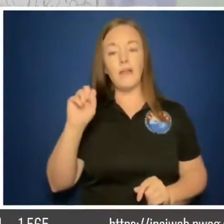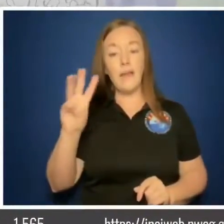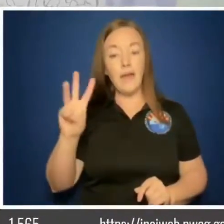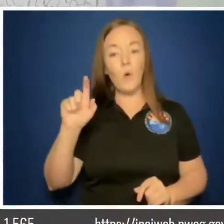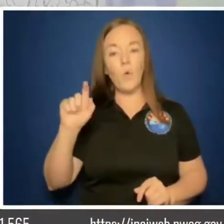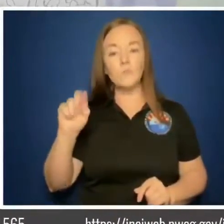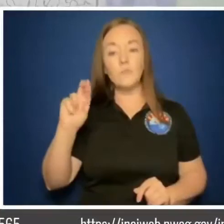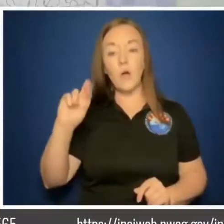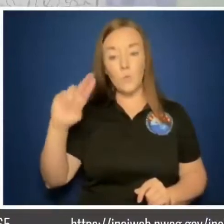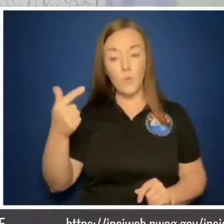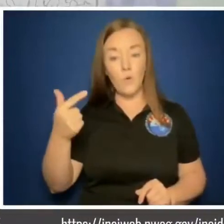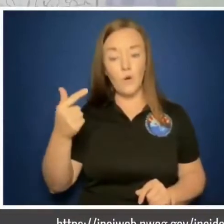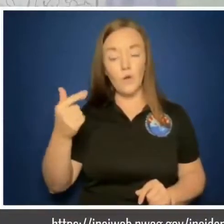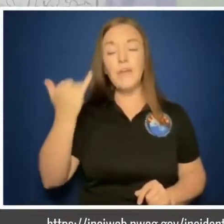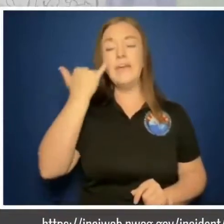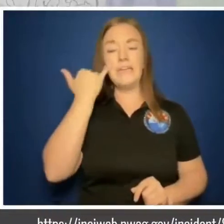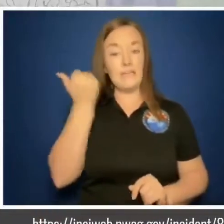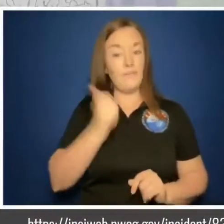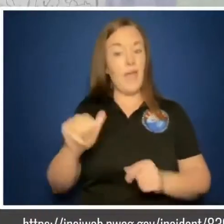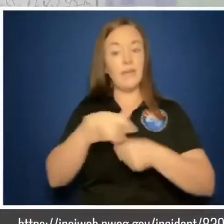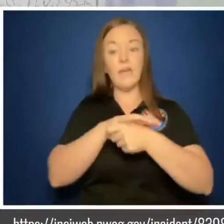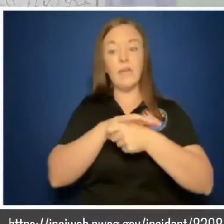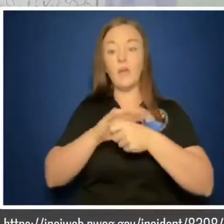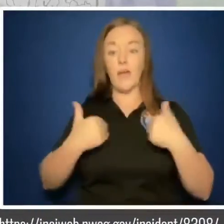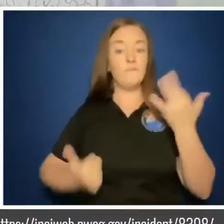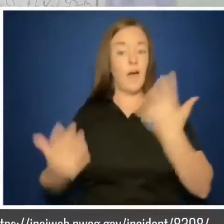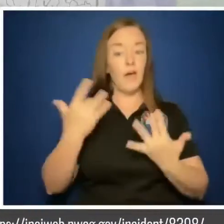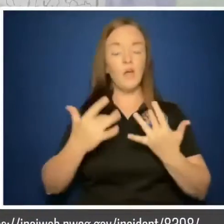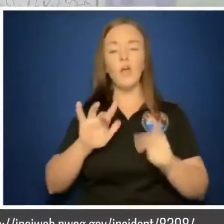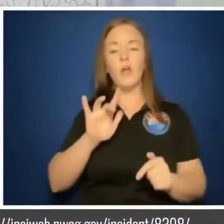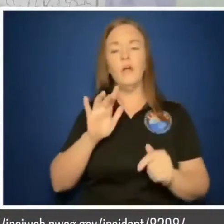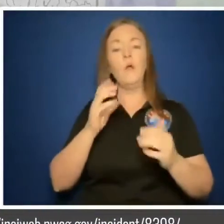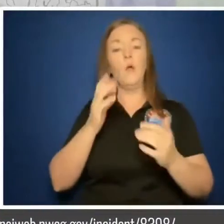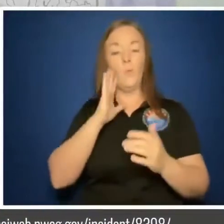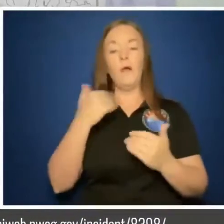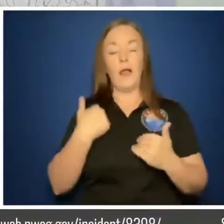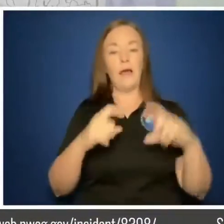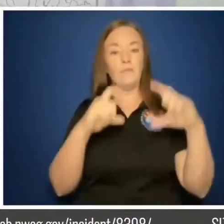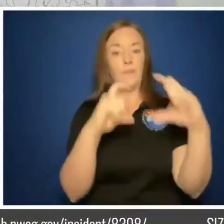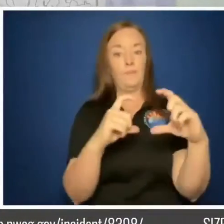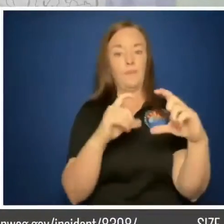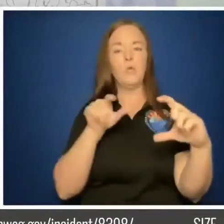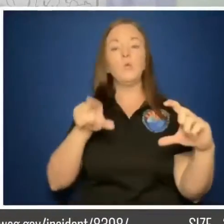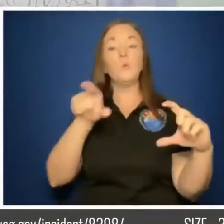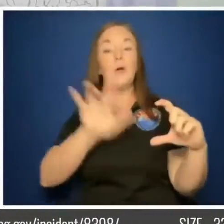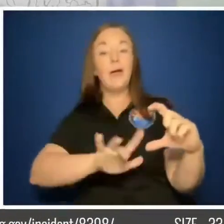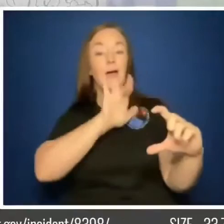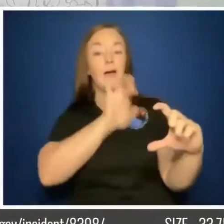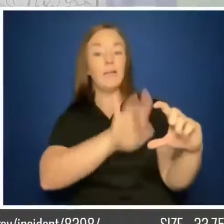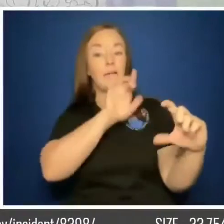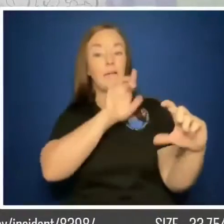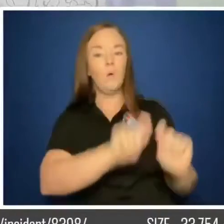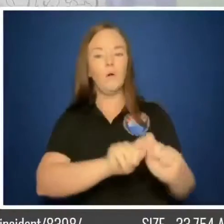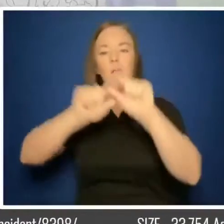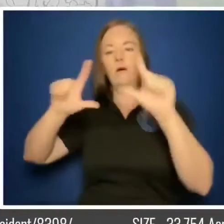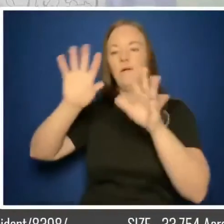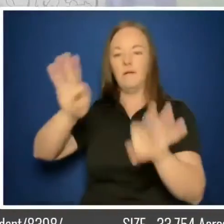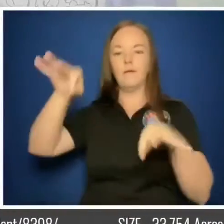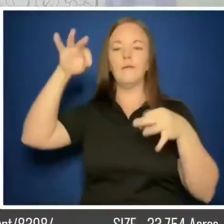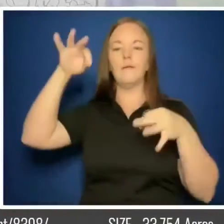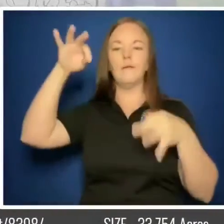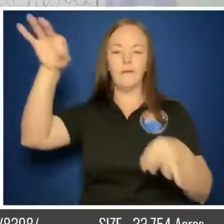there, and it'll link you right to the smoke outlook. And really the point of that outlook is to give you